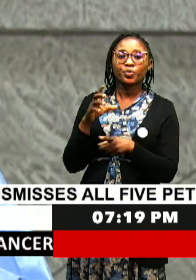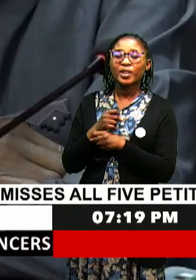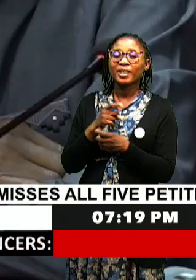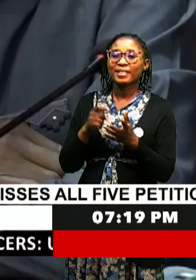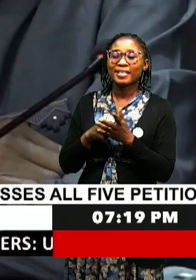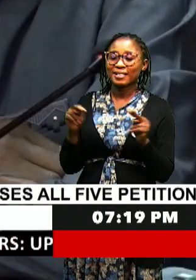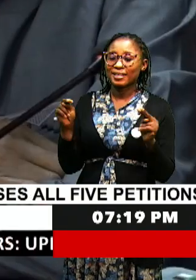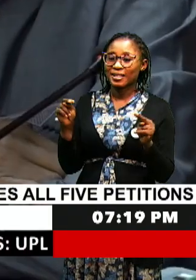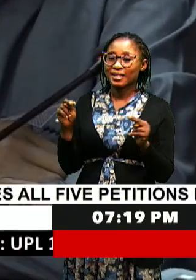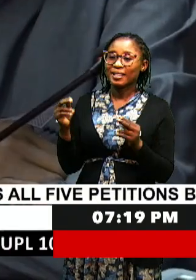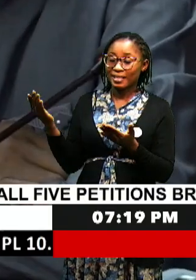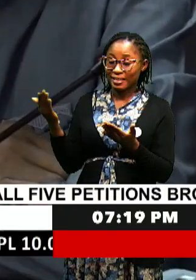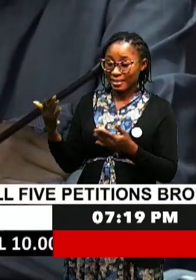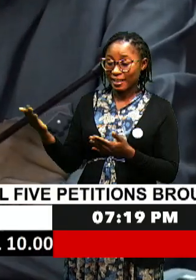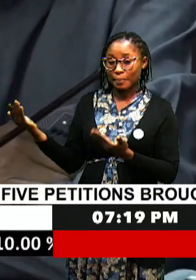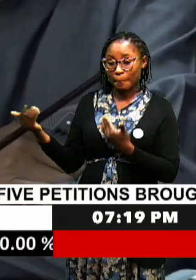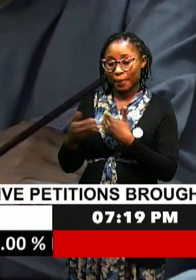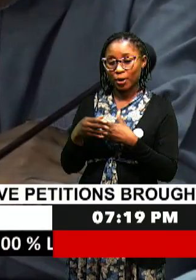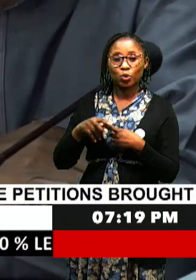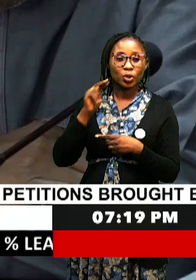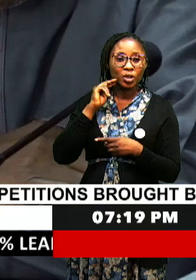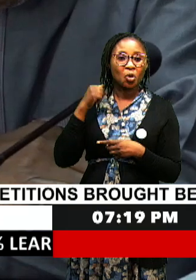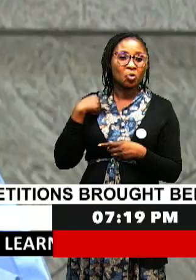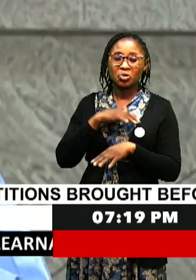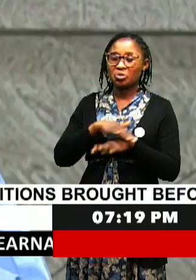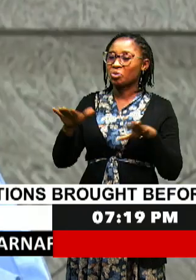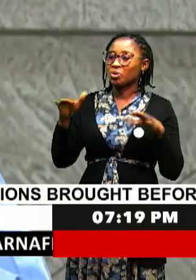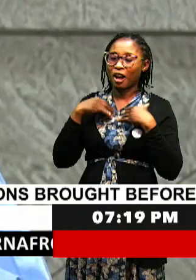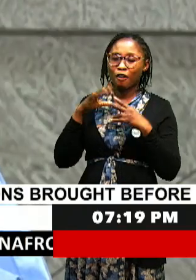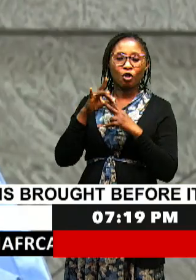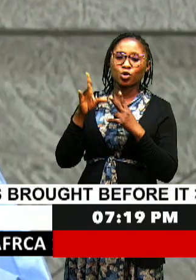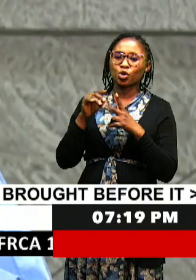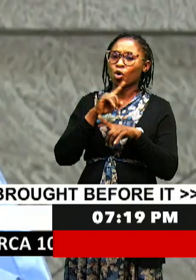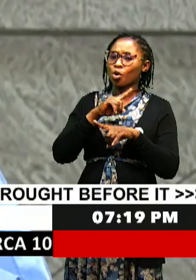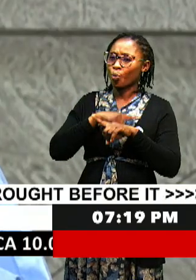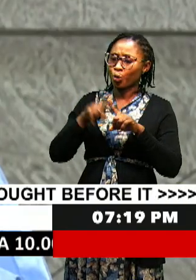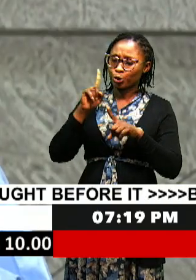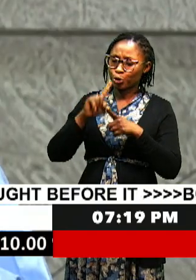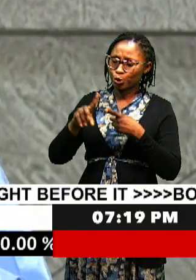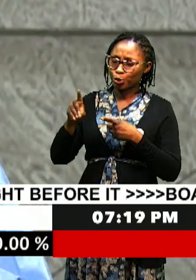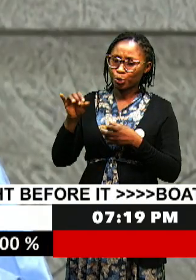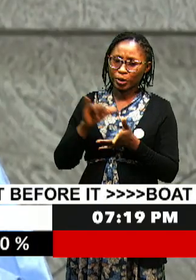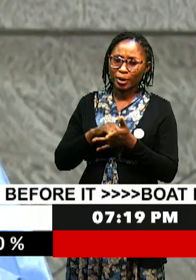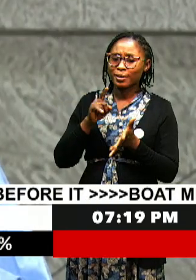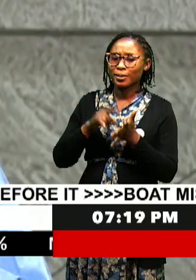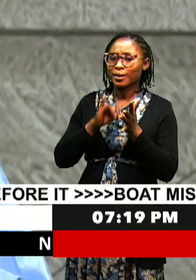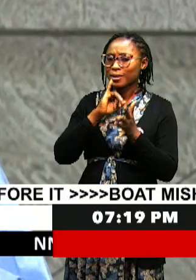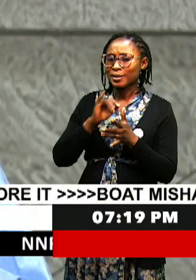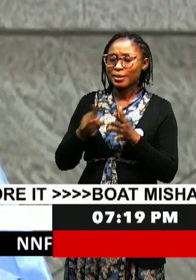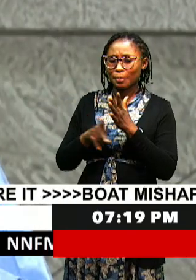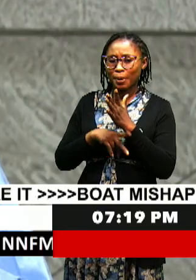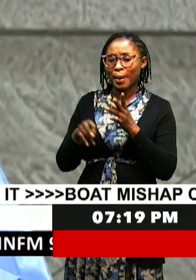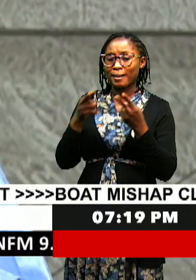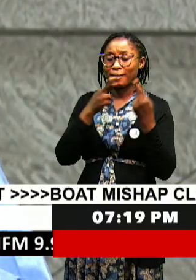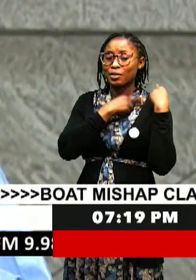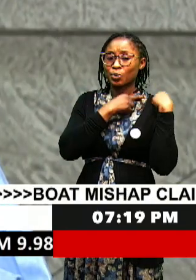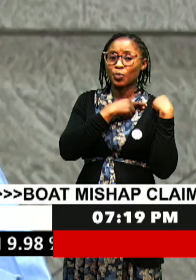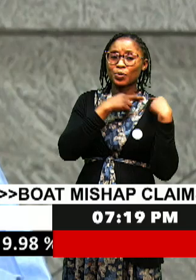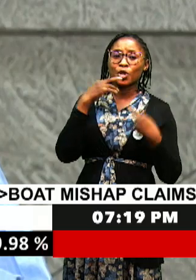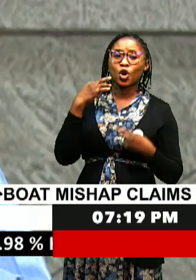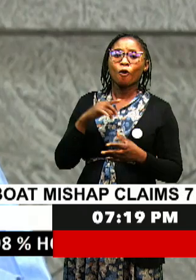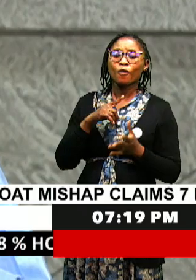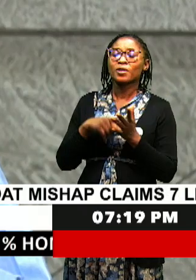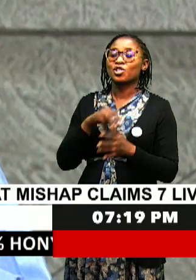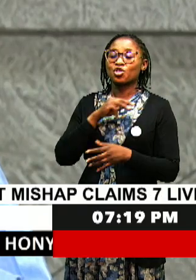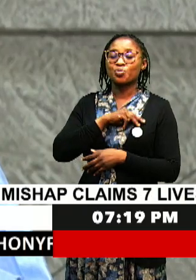message out to Nigerians. We have no choice but to do that because this is largely the primary responsibility of